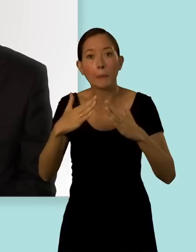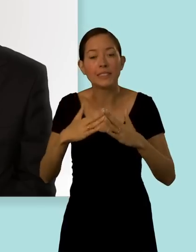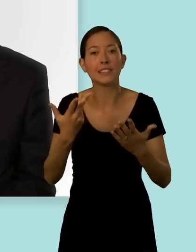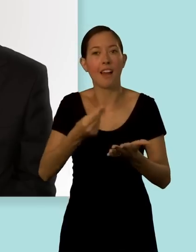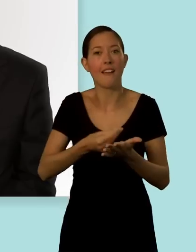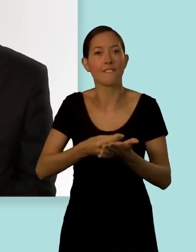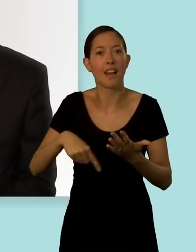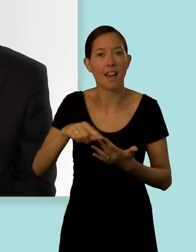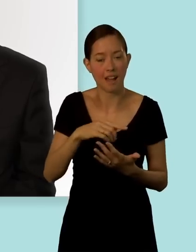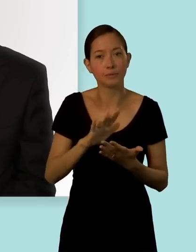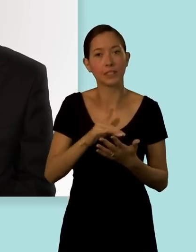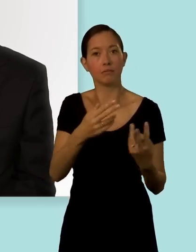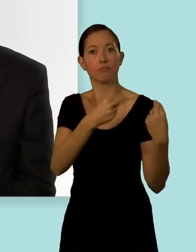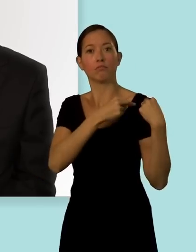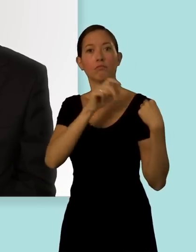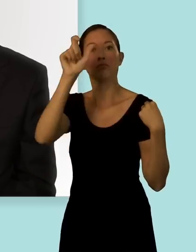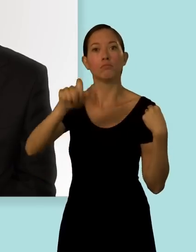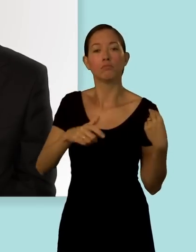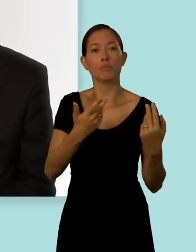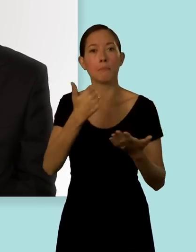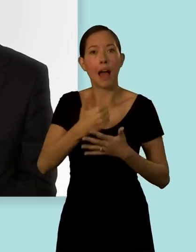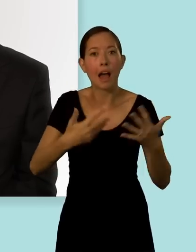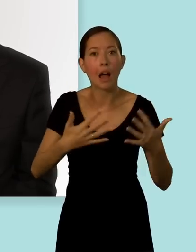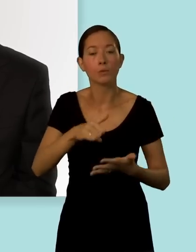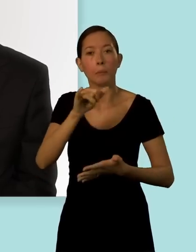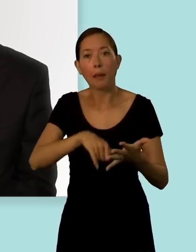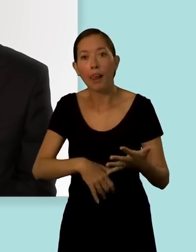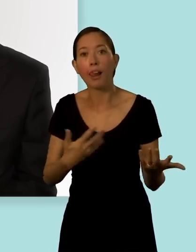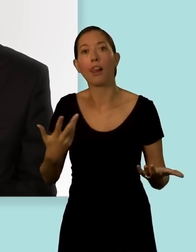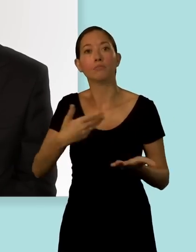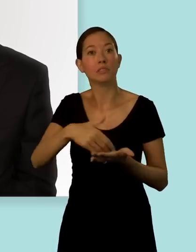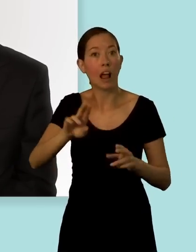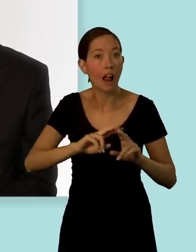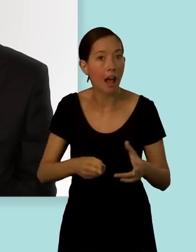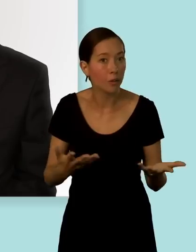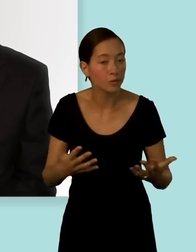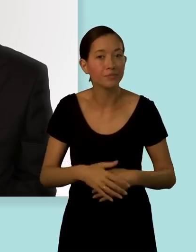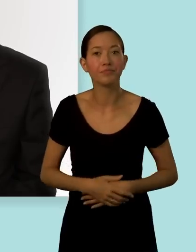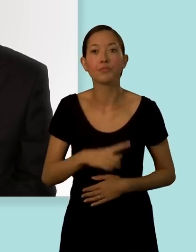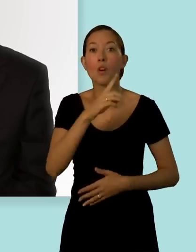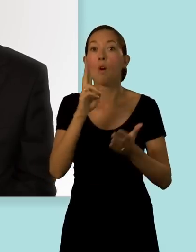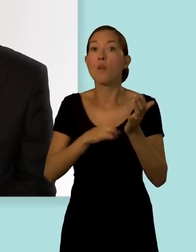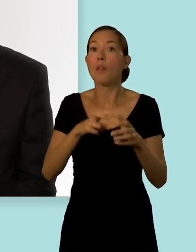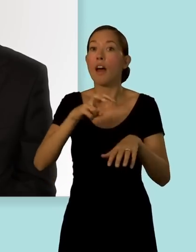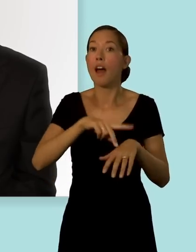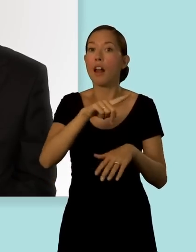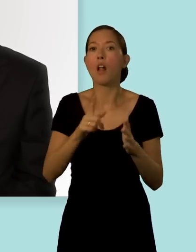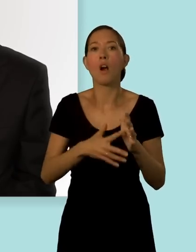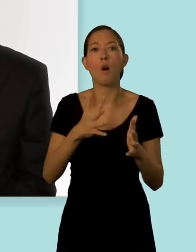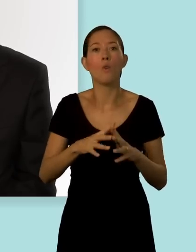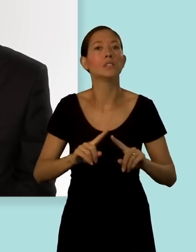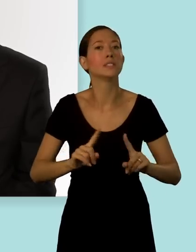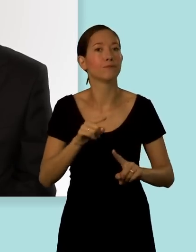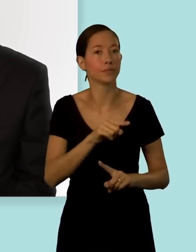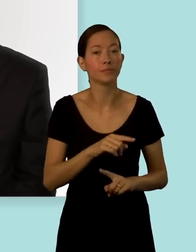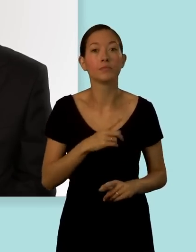accounts, bills, or selling the house. In Northern Ireland, the law is different. To give someone power of attorney in Northern Ireland,